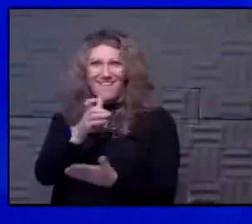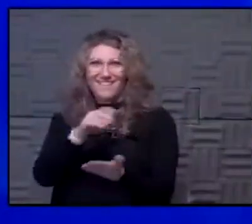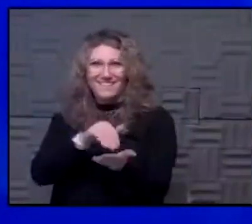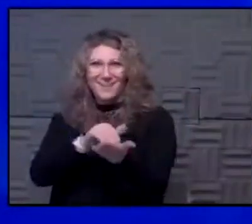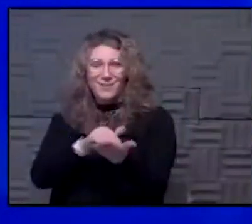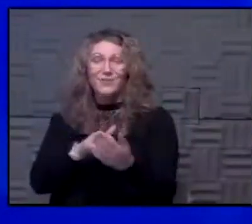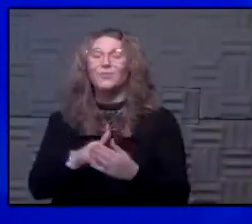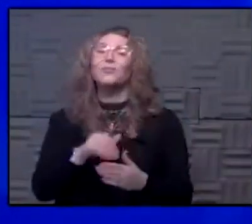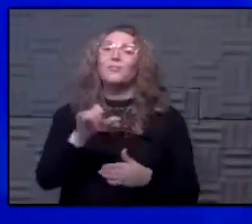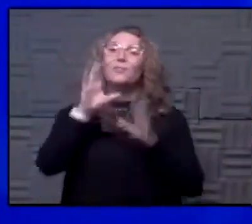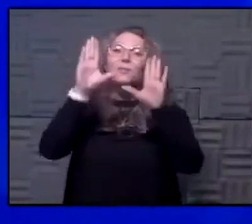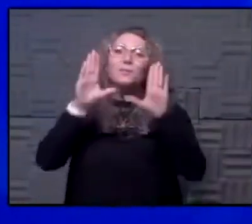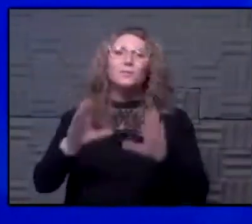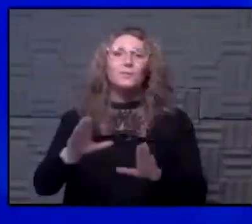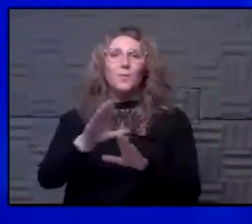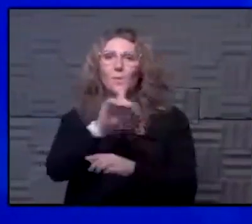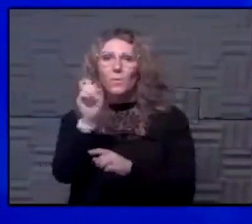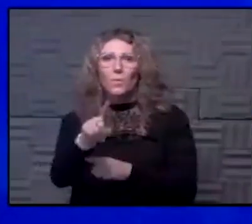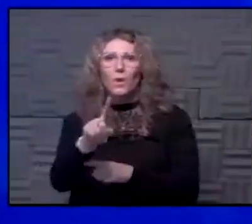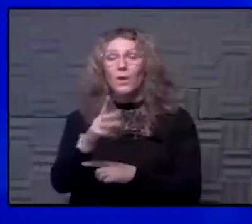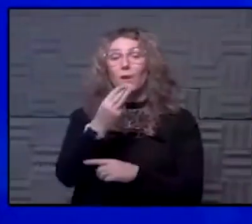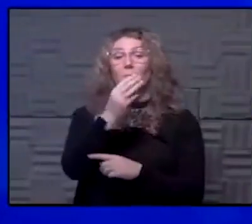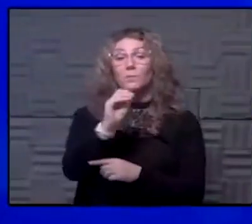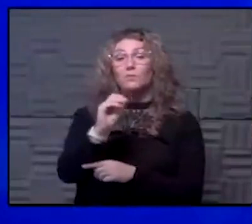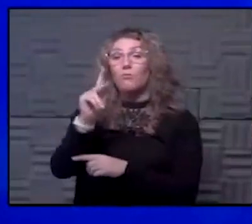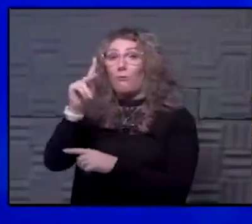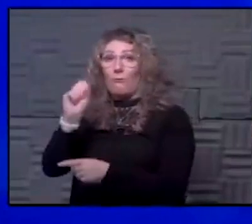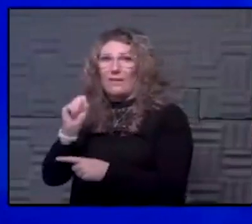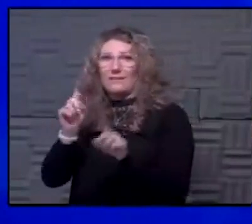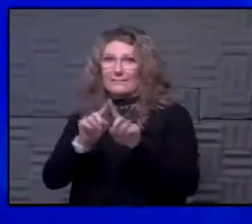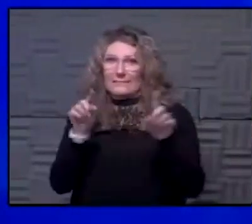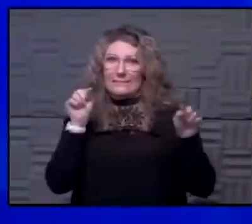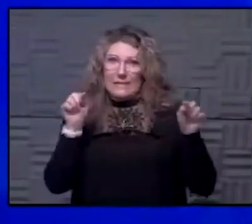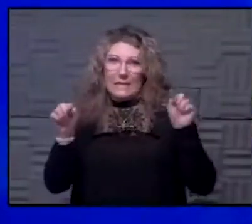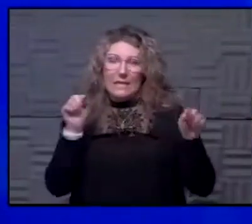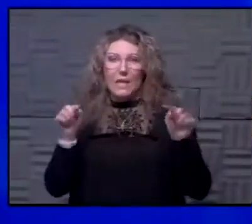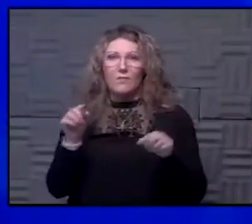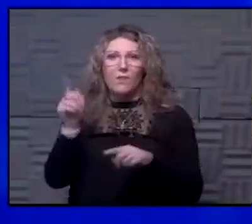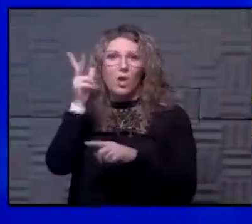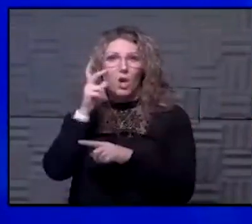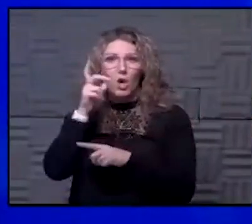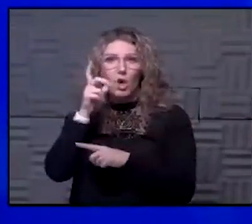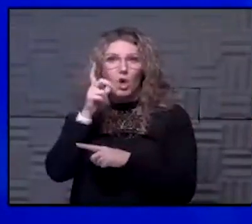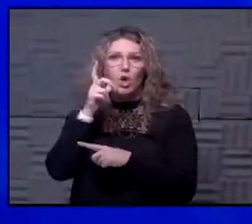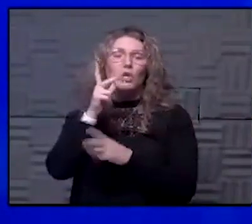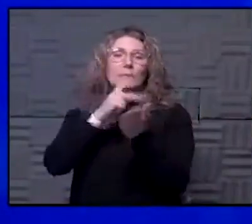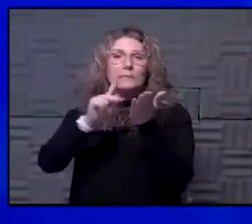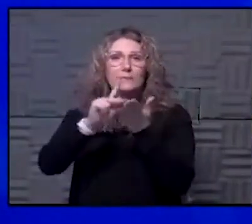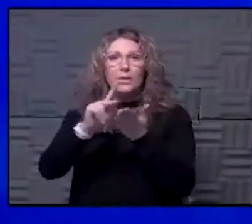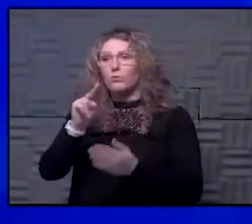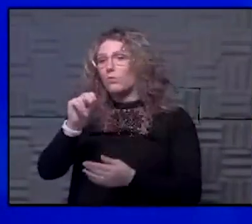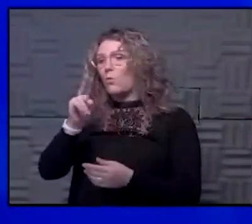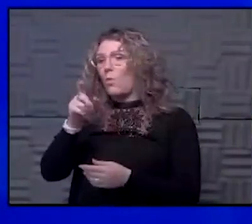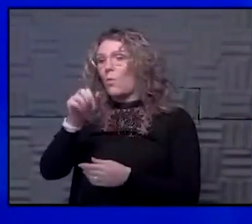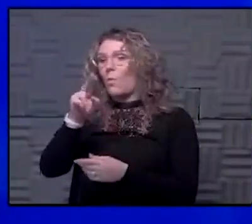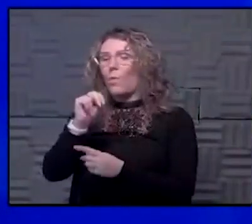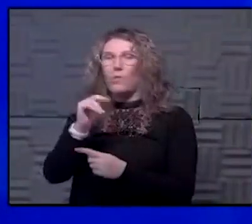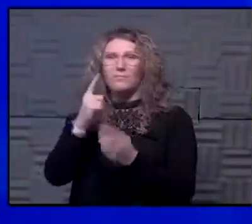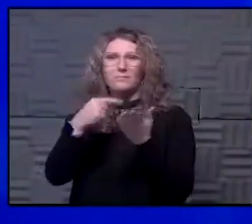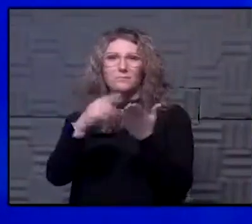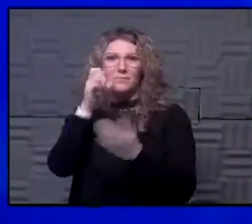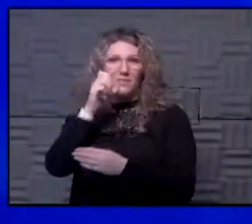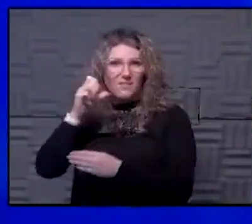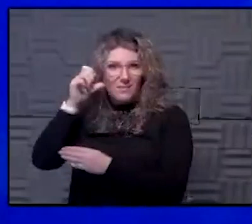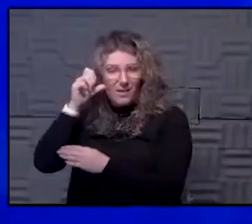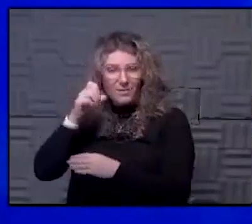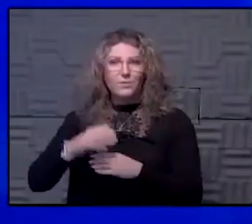is a great question. And Missouri and Kansas are very different in this regard. We heard Secretary Norman talk a little bit about this yesterday.